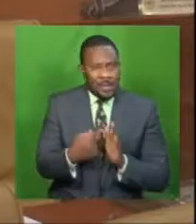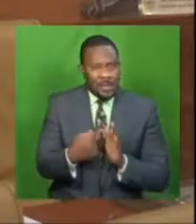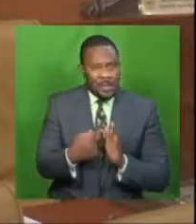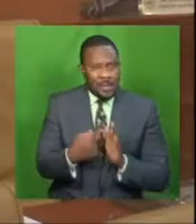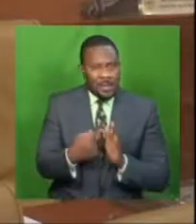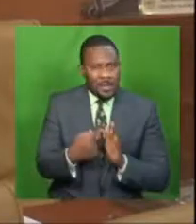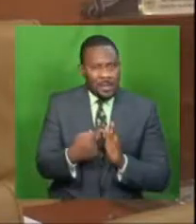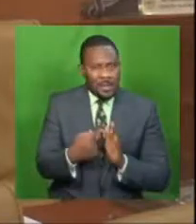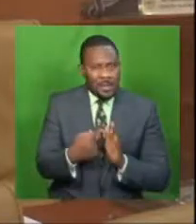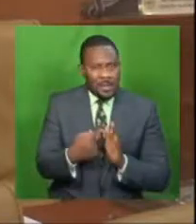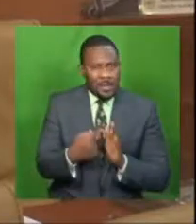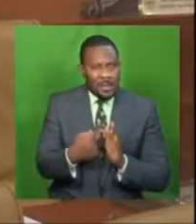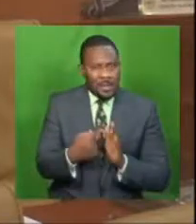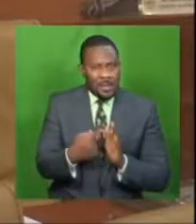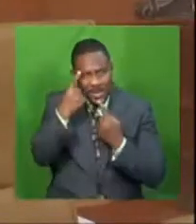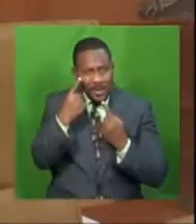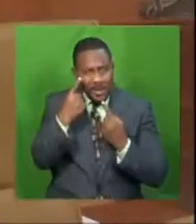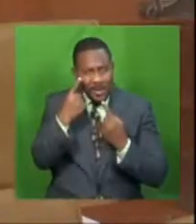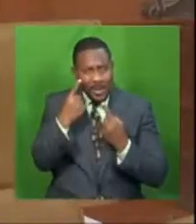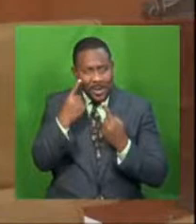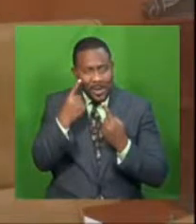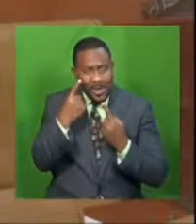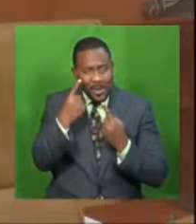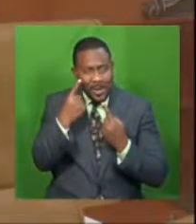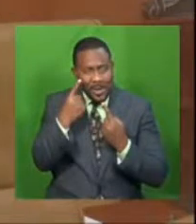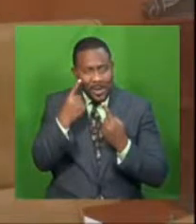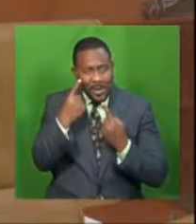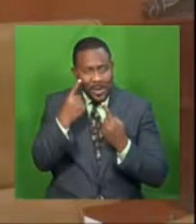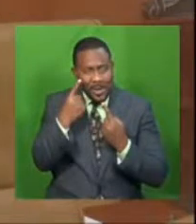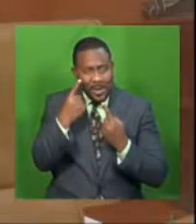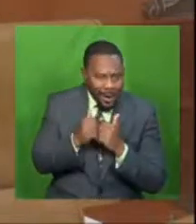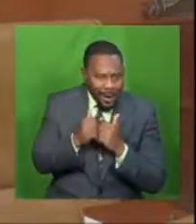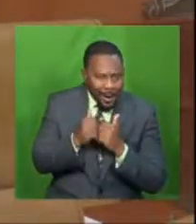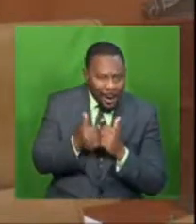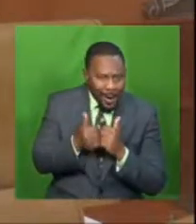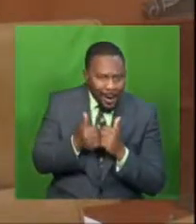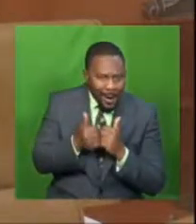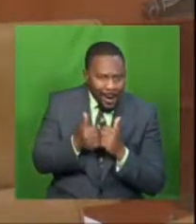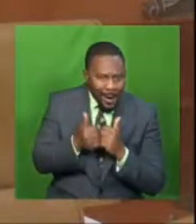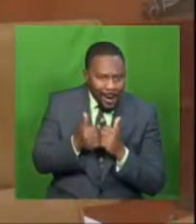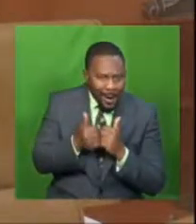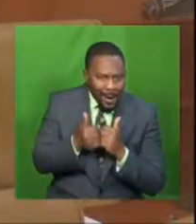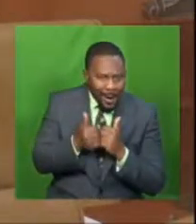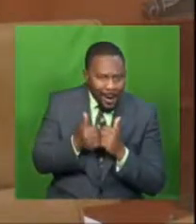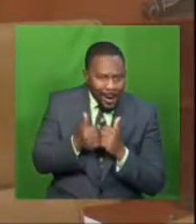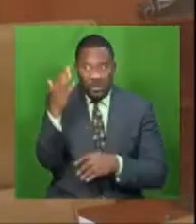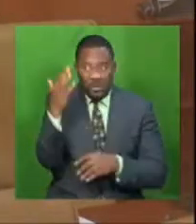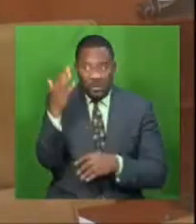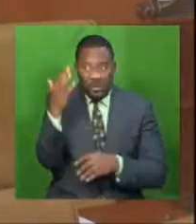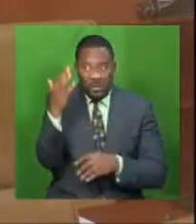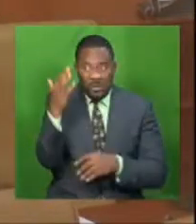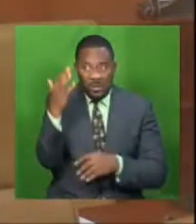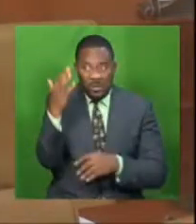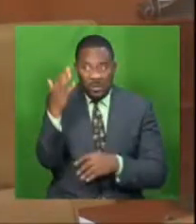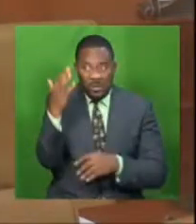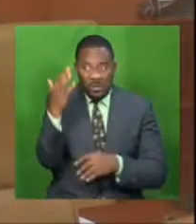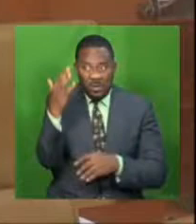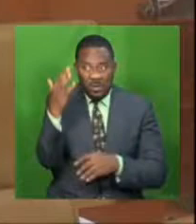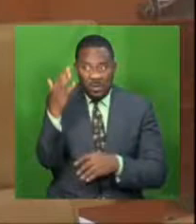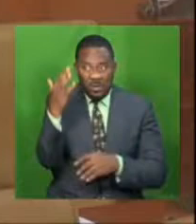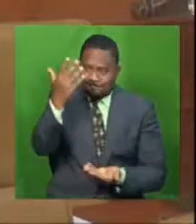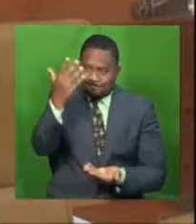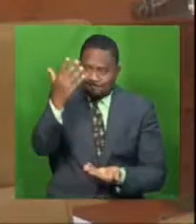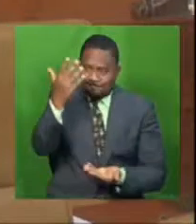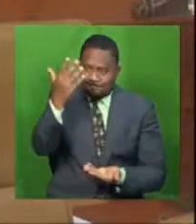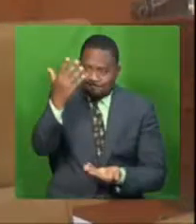our environment and how to ensure that we don't really deplete our forest cover. And I would